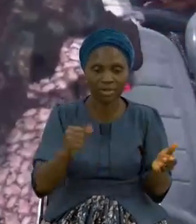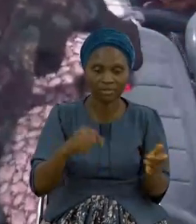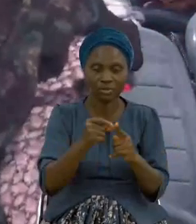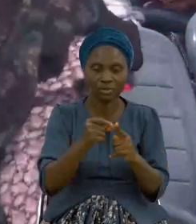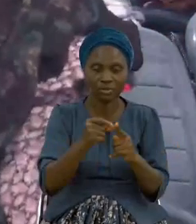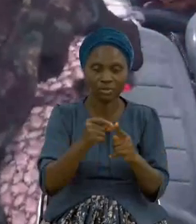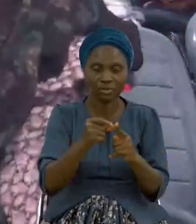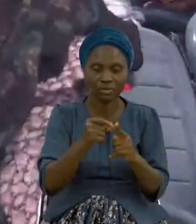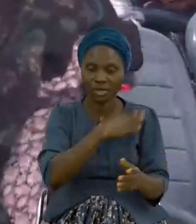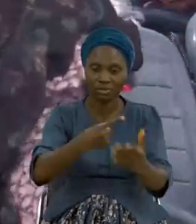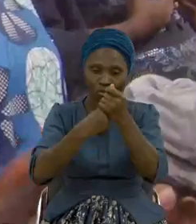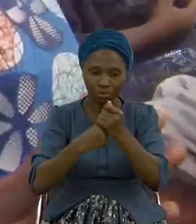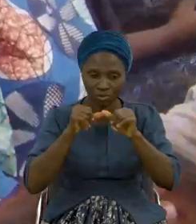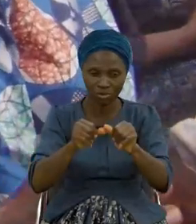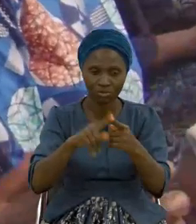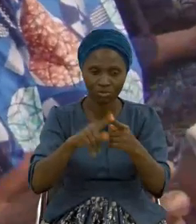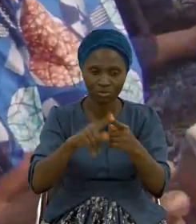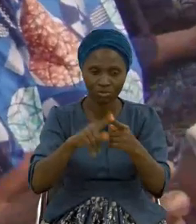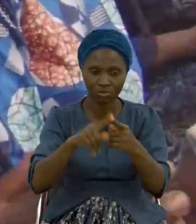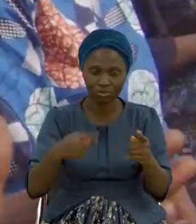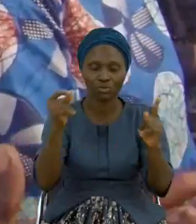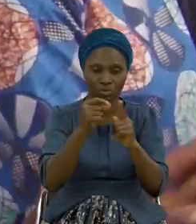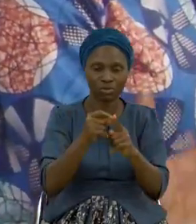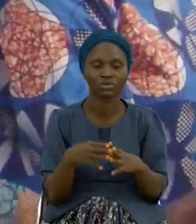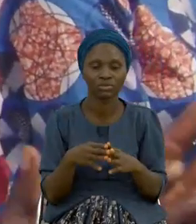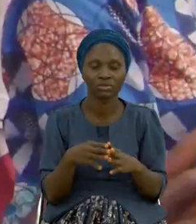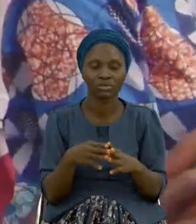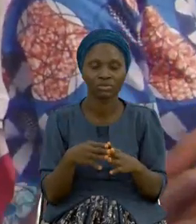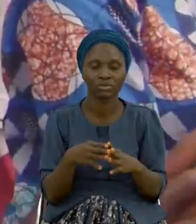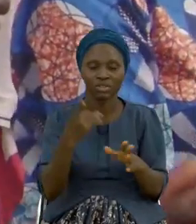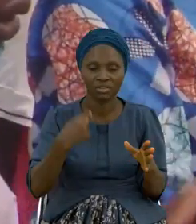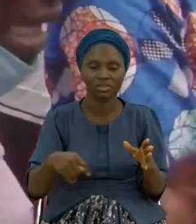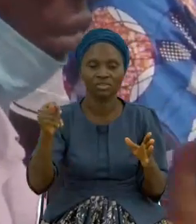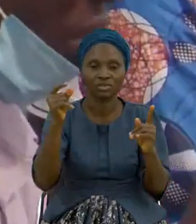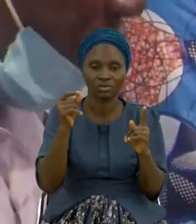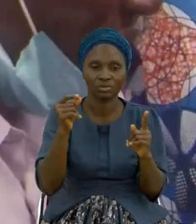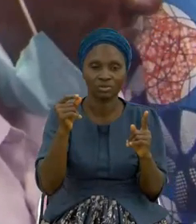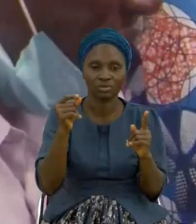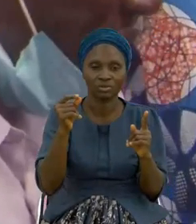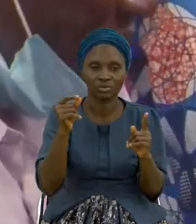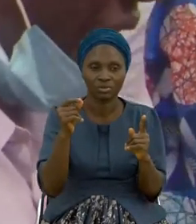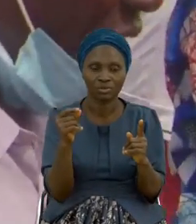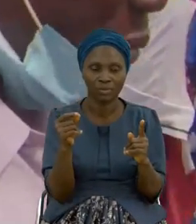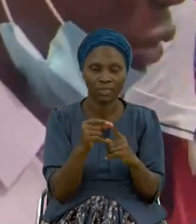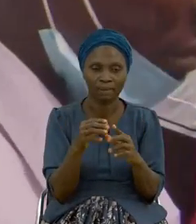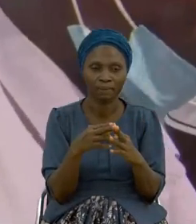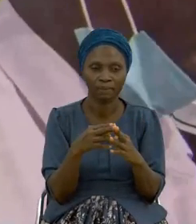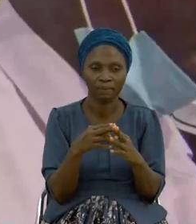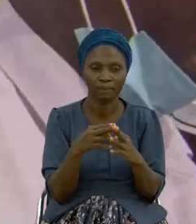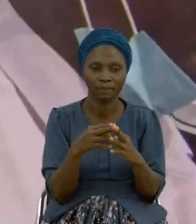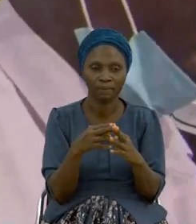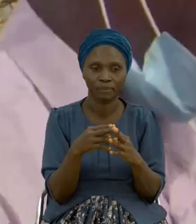the word or the sickness want us to go when the